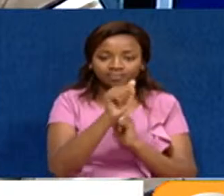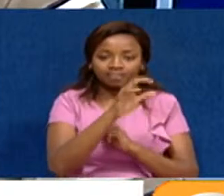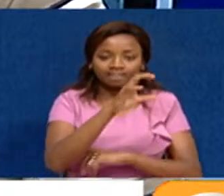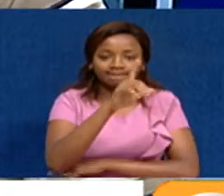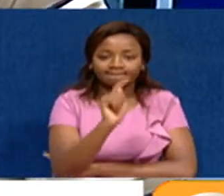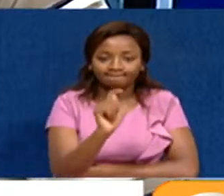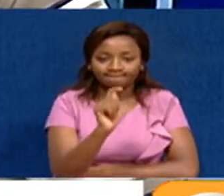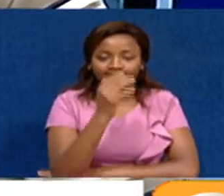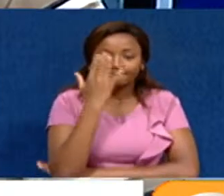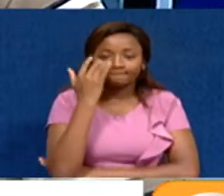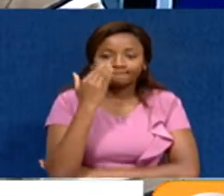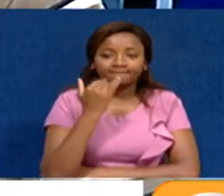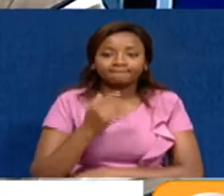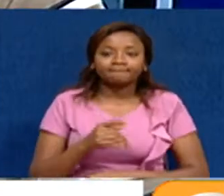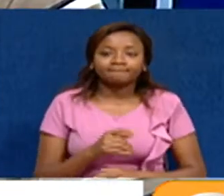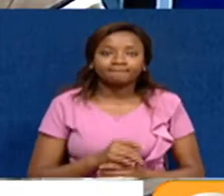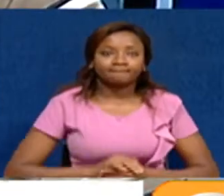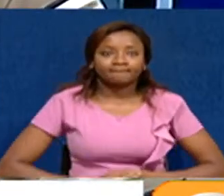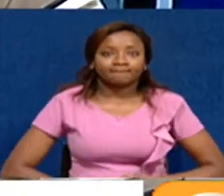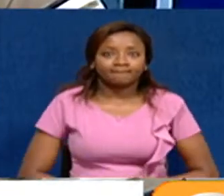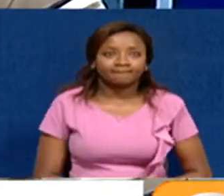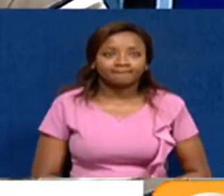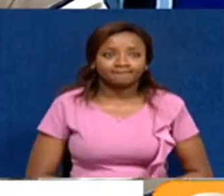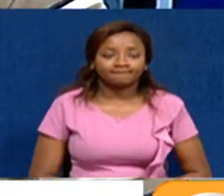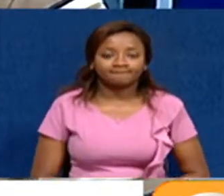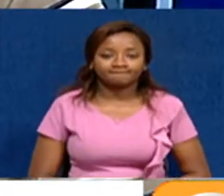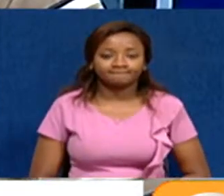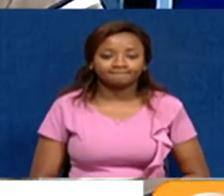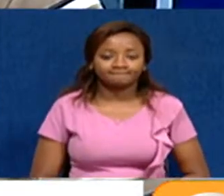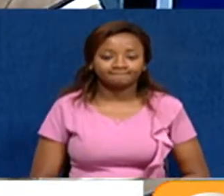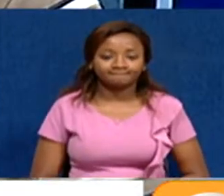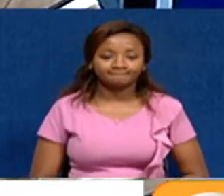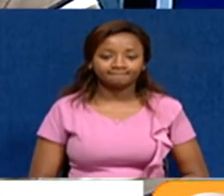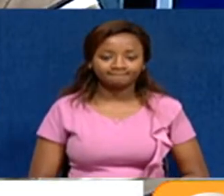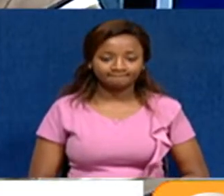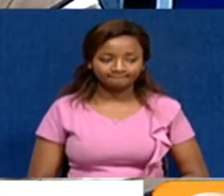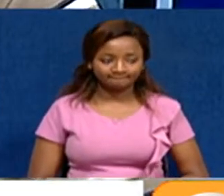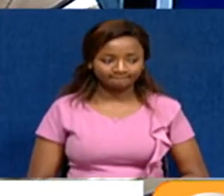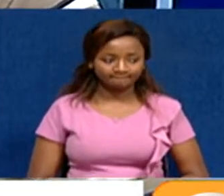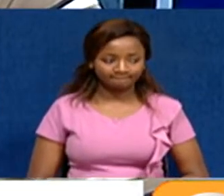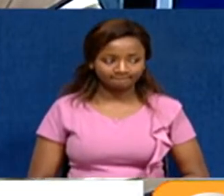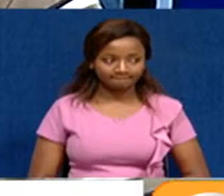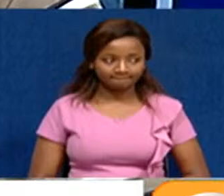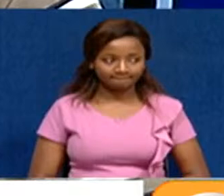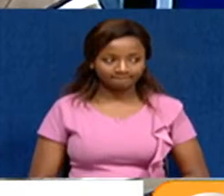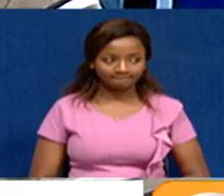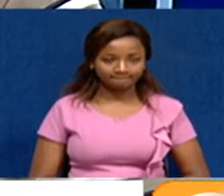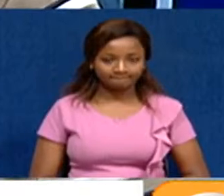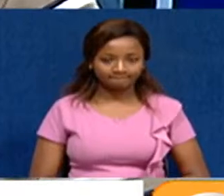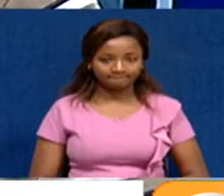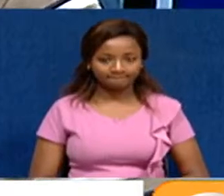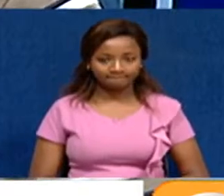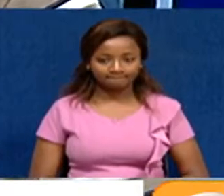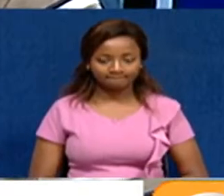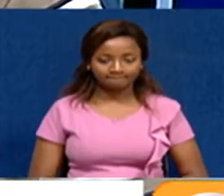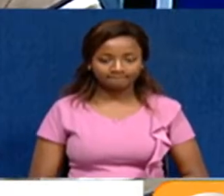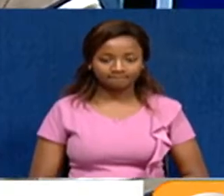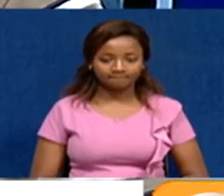are the FIFA statutes